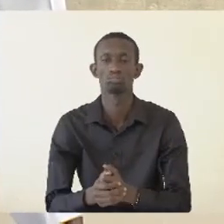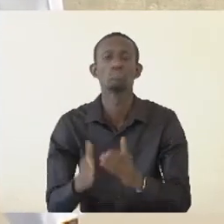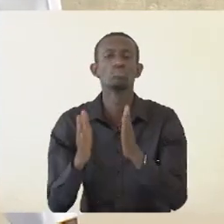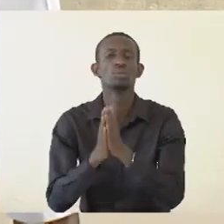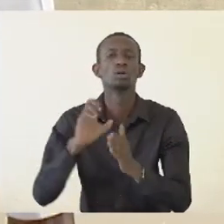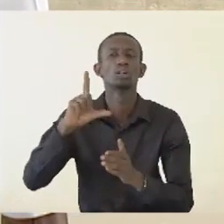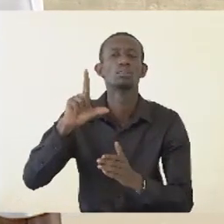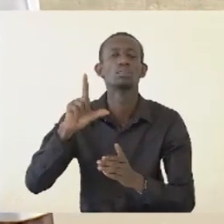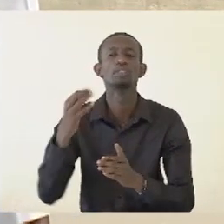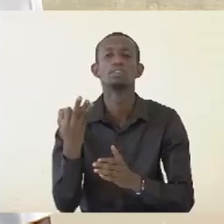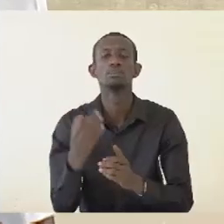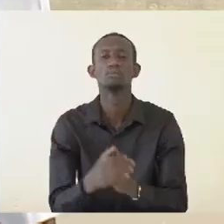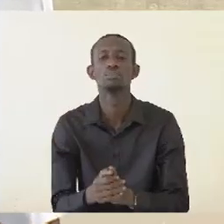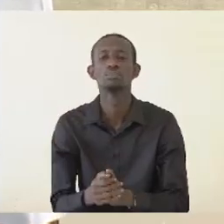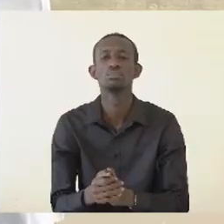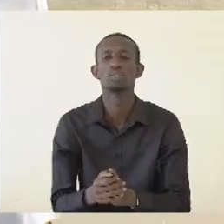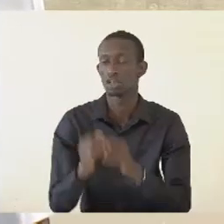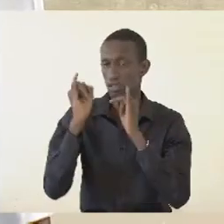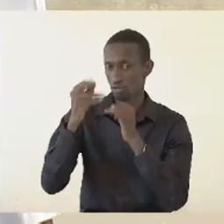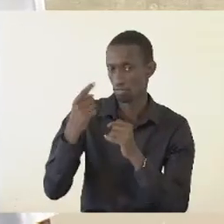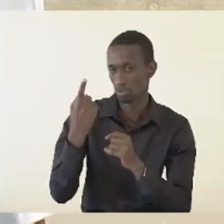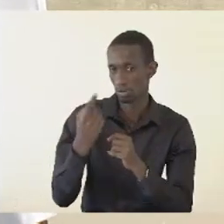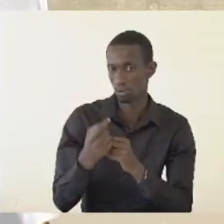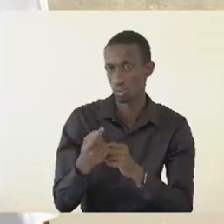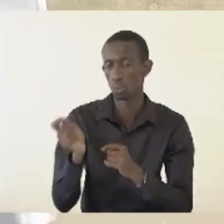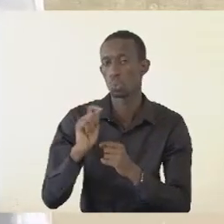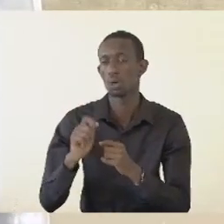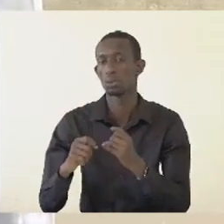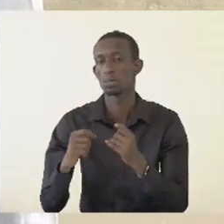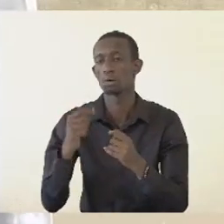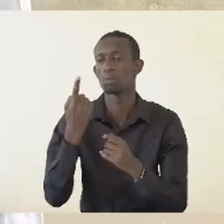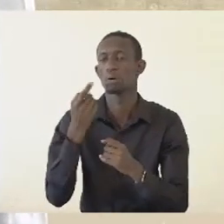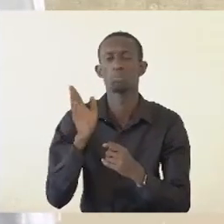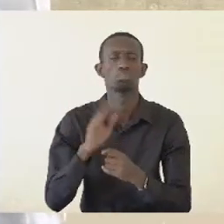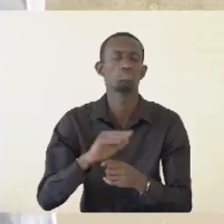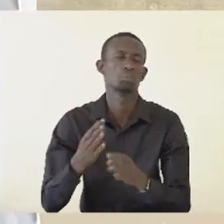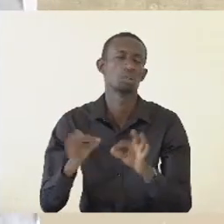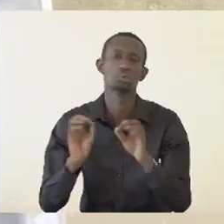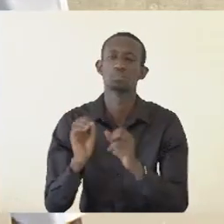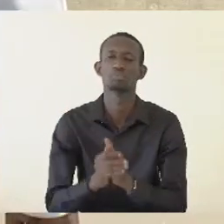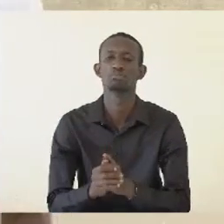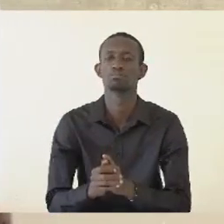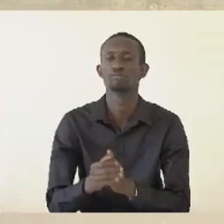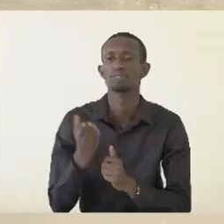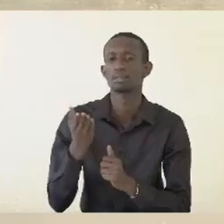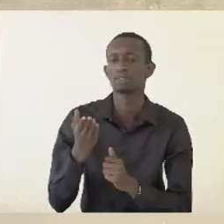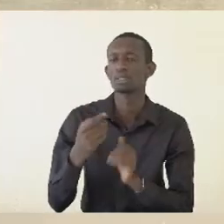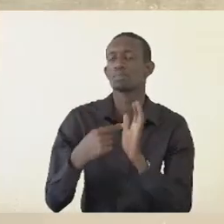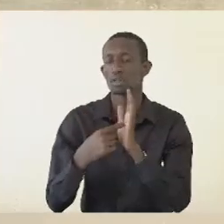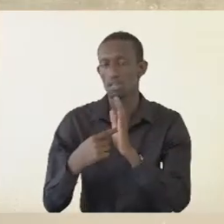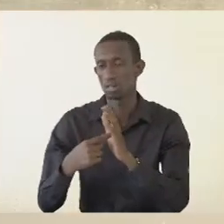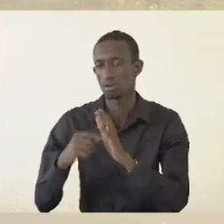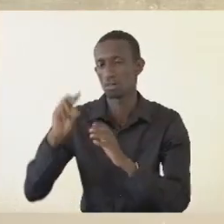3 here. We said when it is 1, there is no need of writing it. So this is the molecular formula of